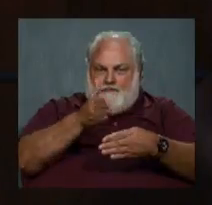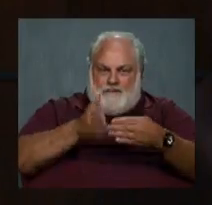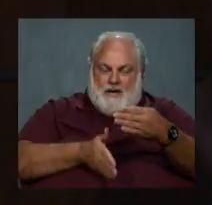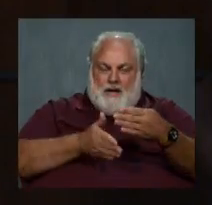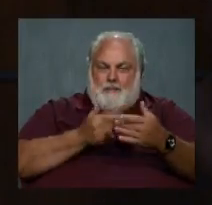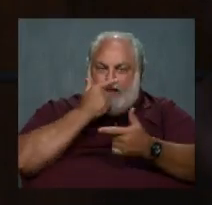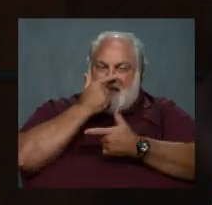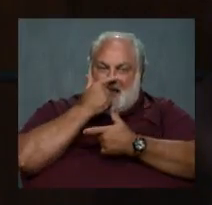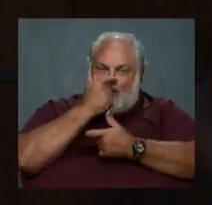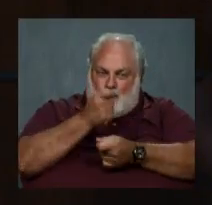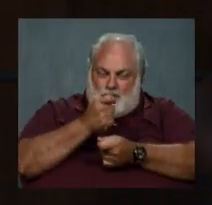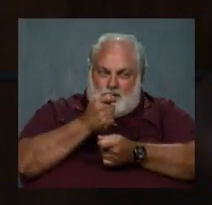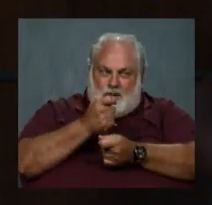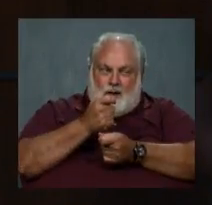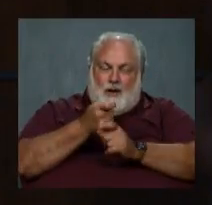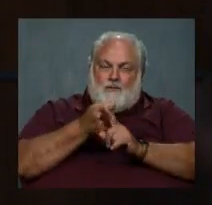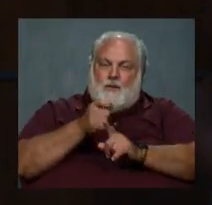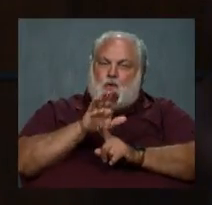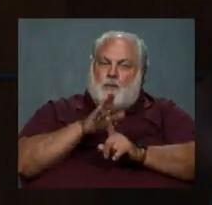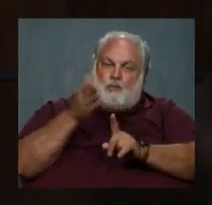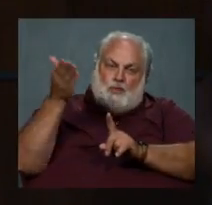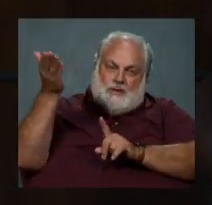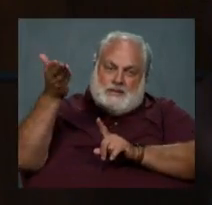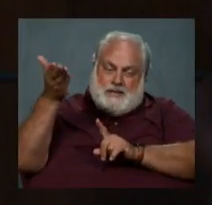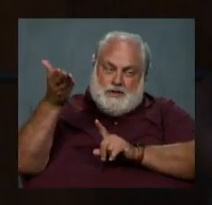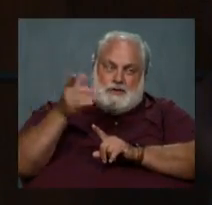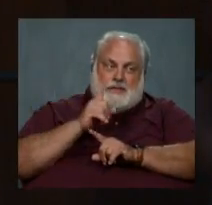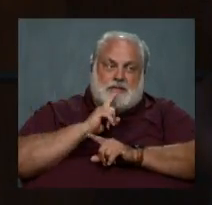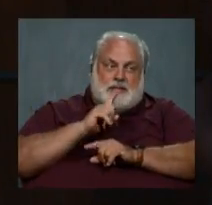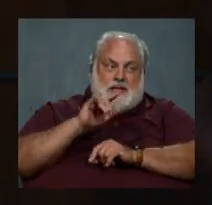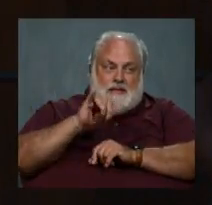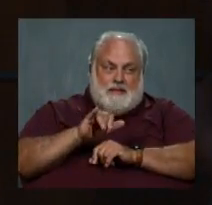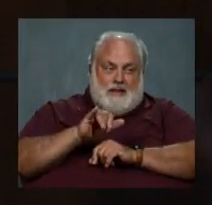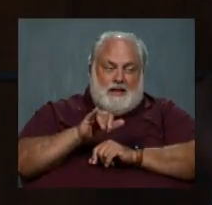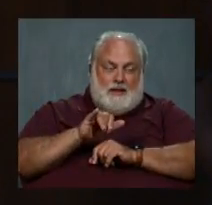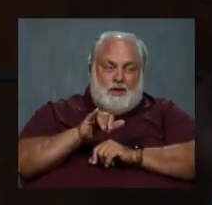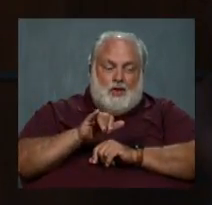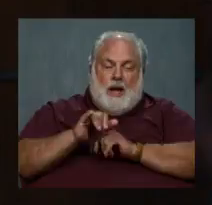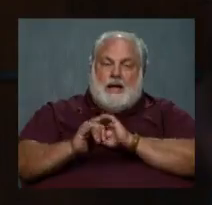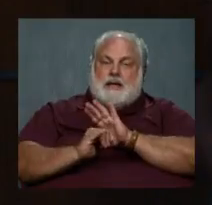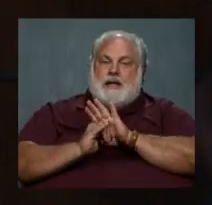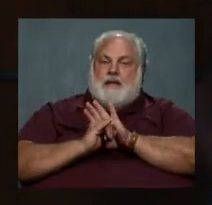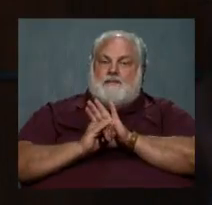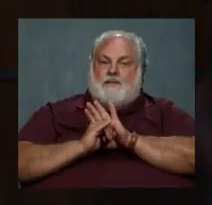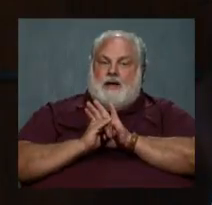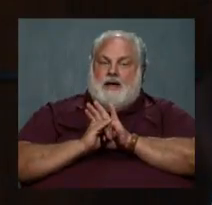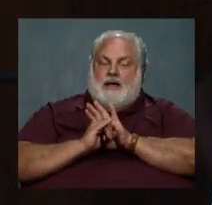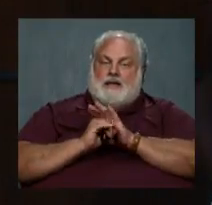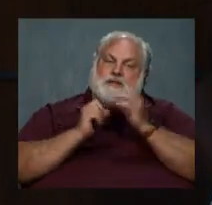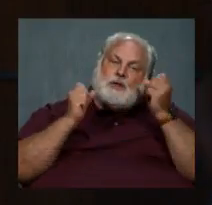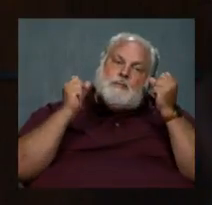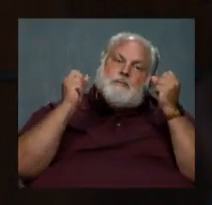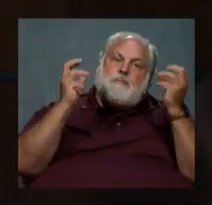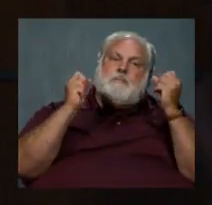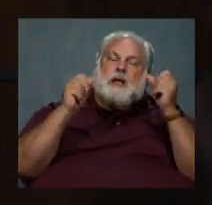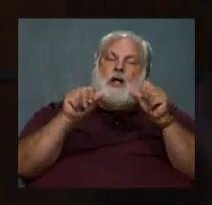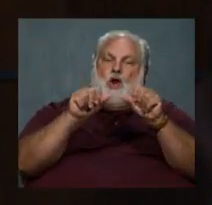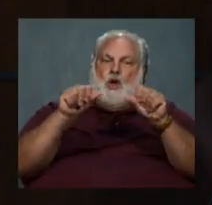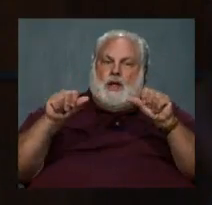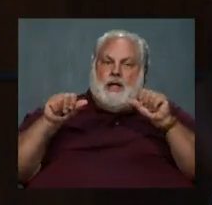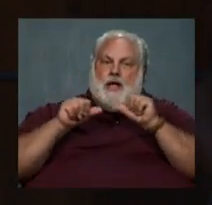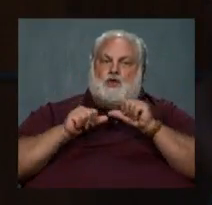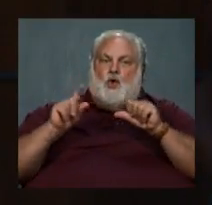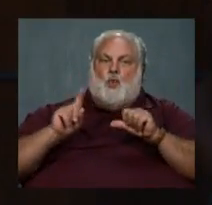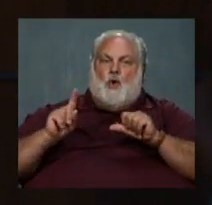most interesting things that came out of your presentation is the fact that you've identified so many locations right now